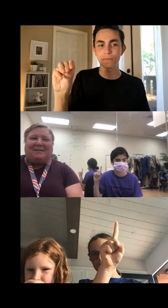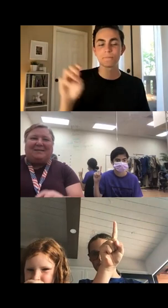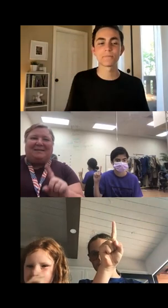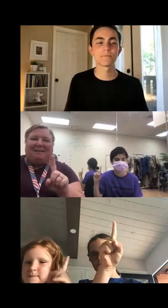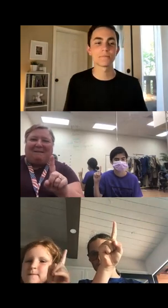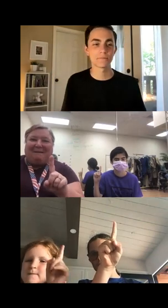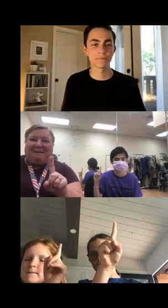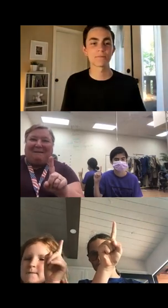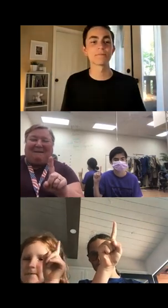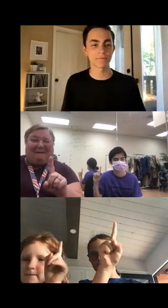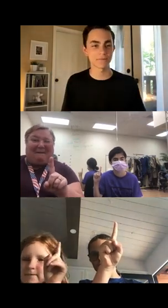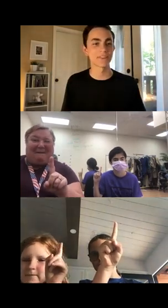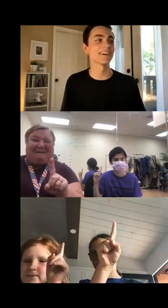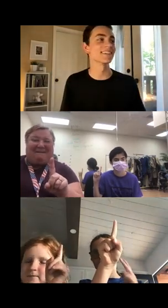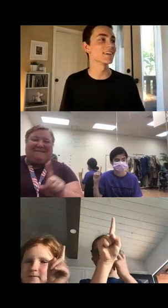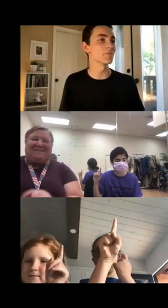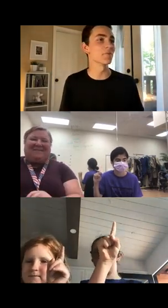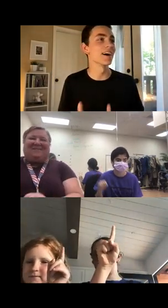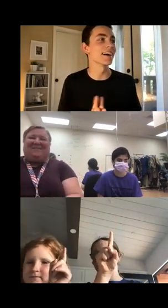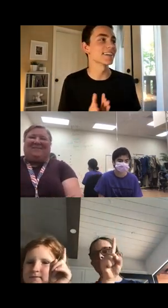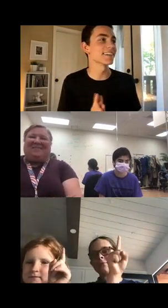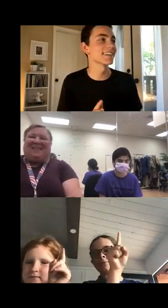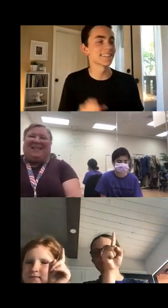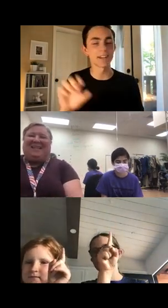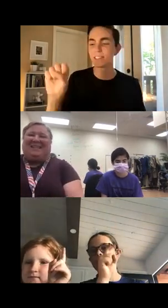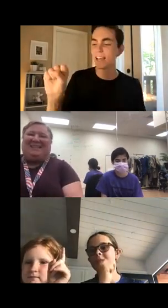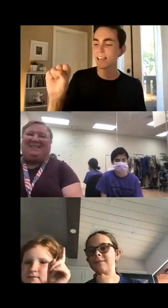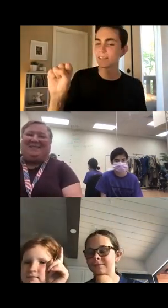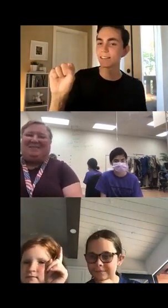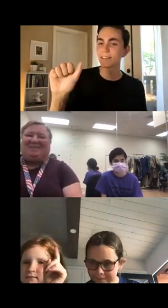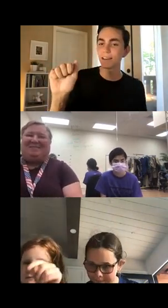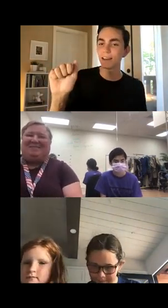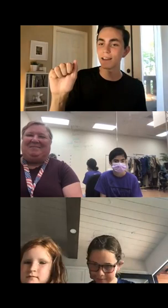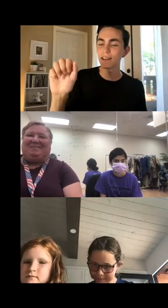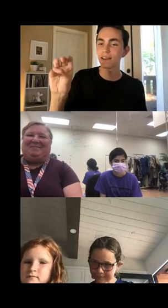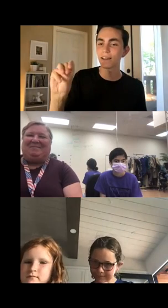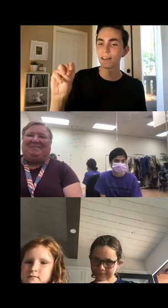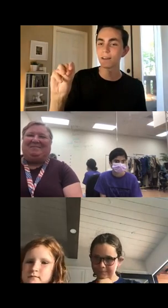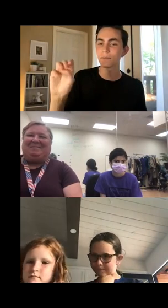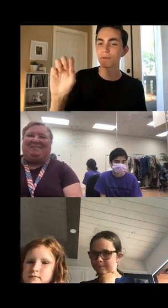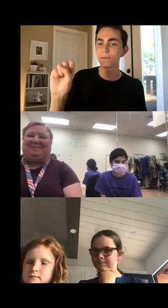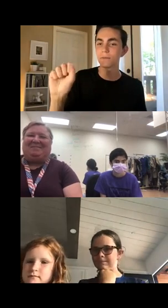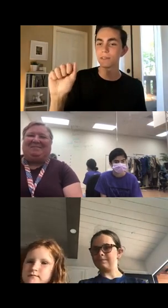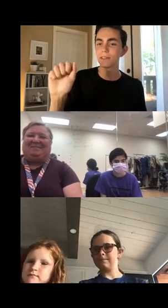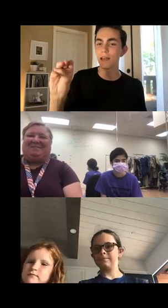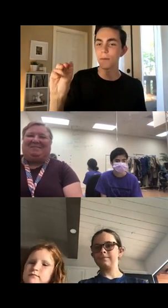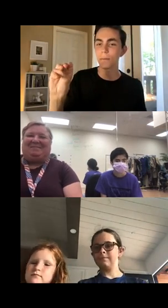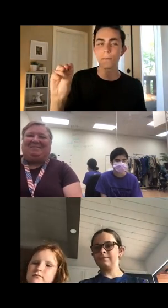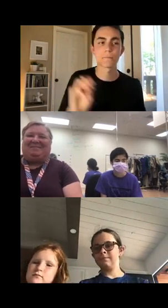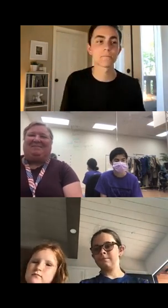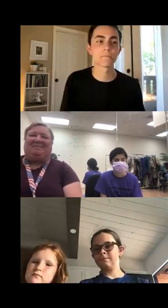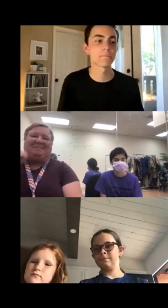Oh, that's Good. Number 1. That was S-A-M.